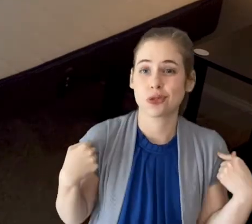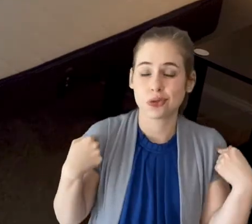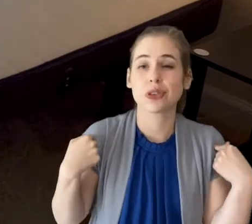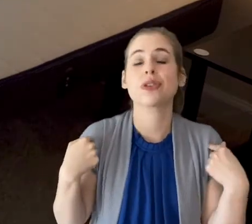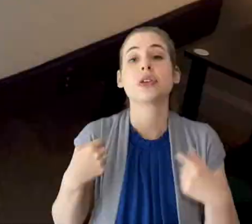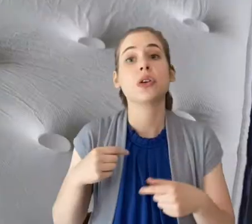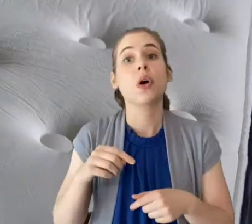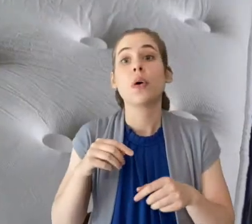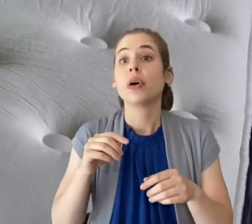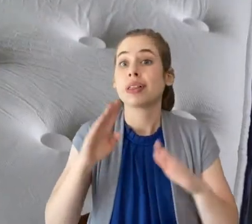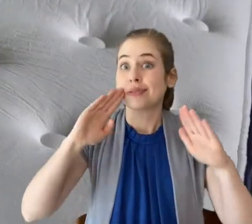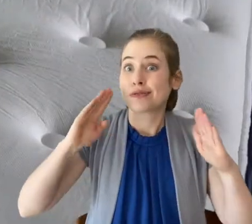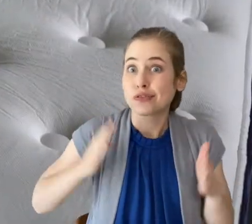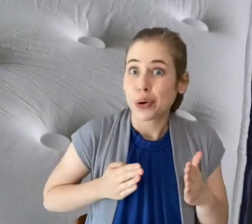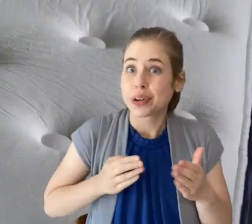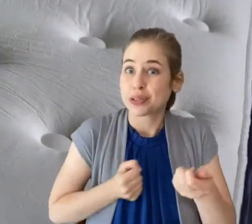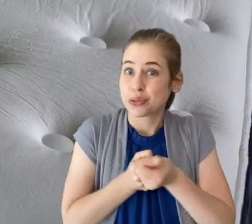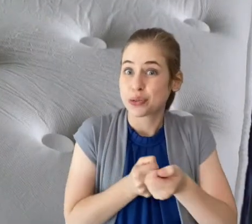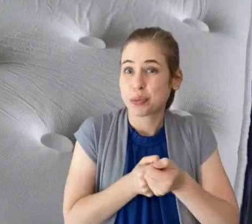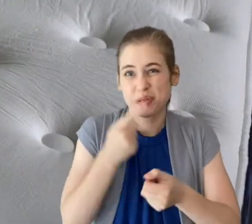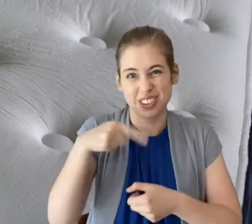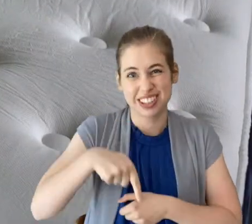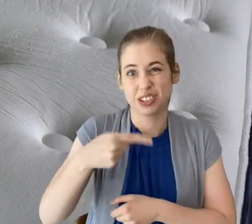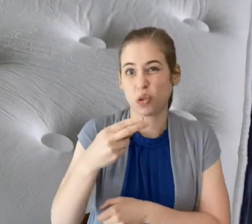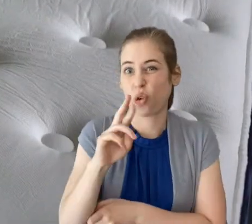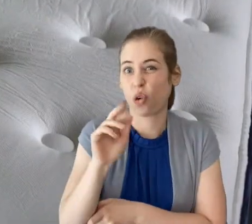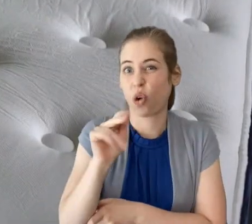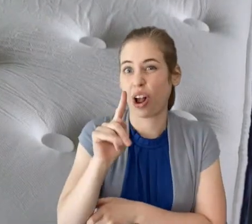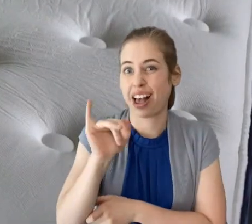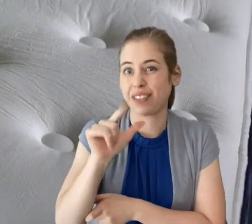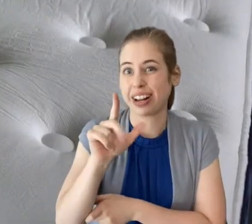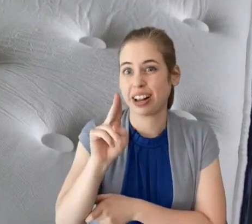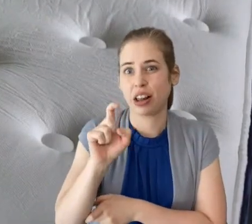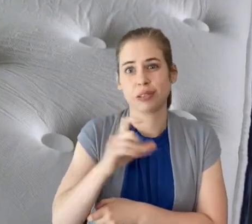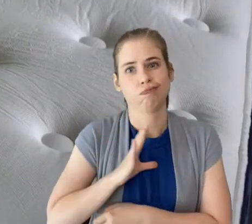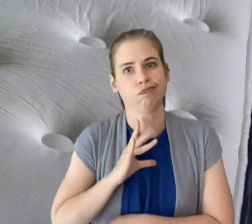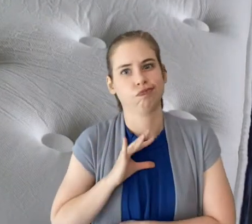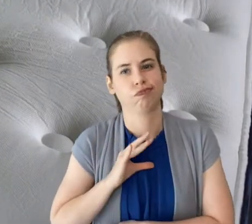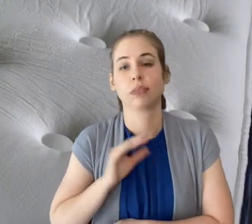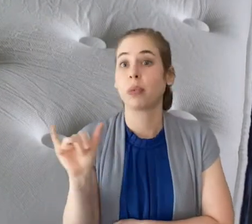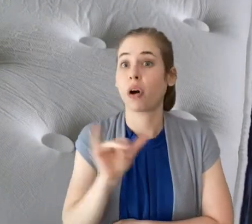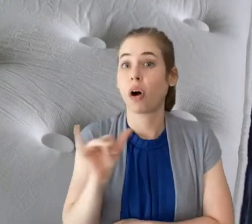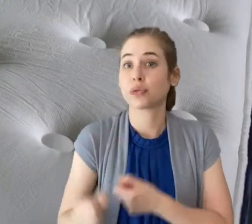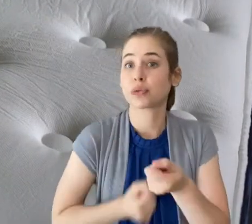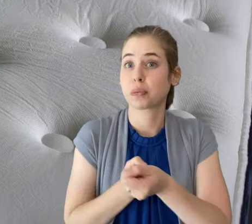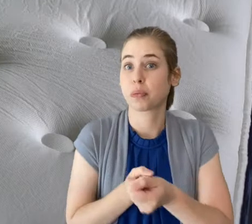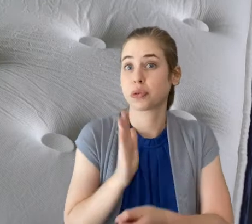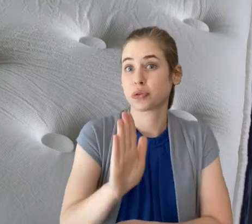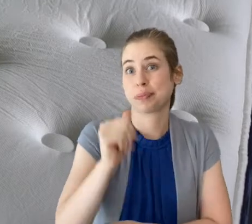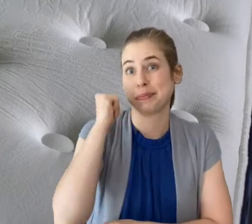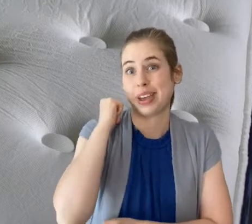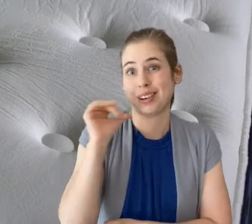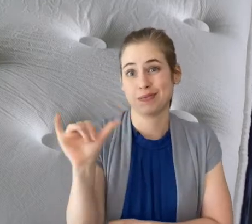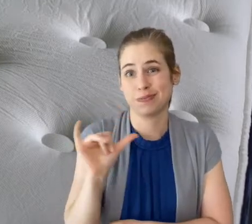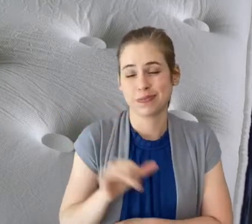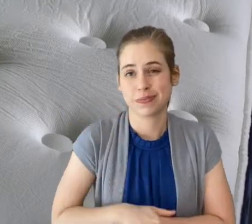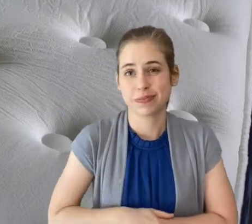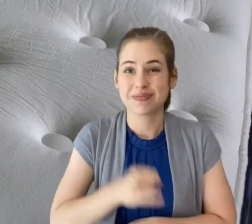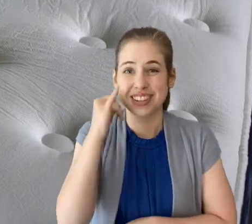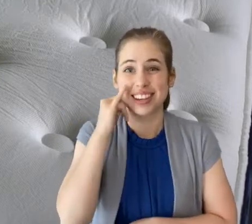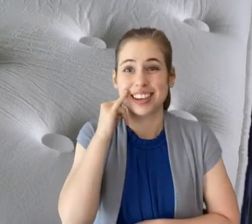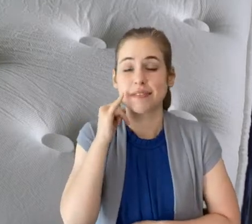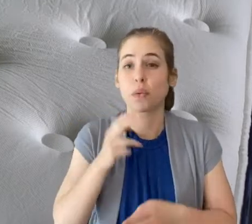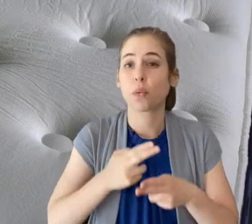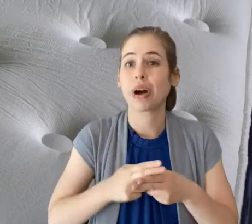problem areas, while also providing ample support for your spine. Lightweight sleepers under 130 pounds and strict